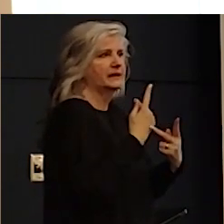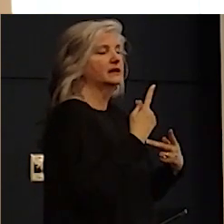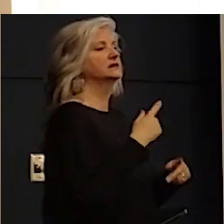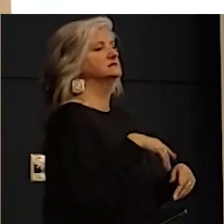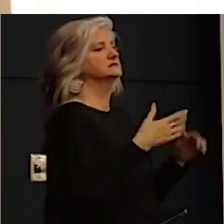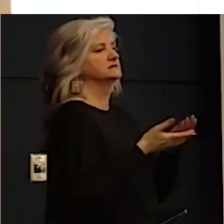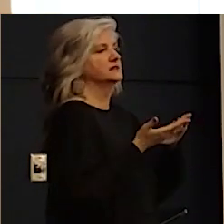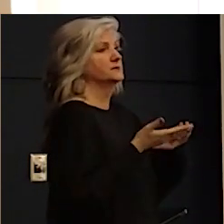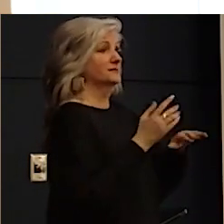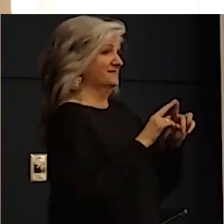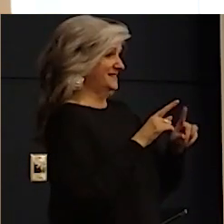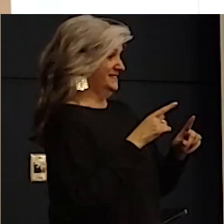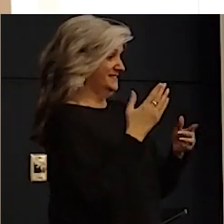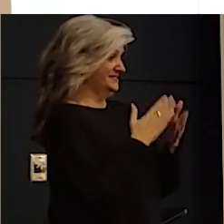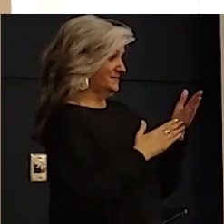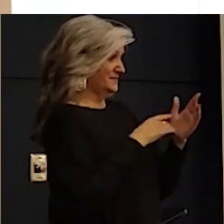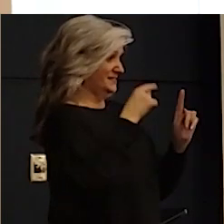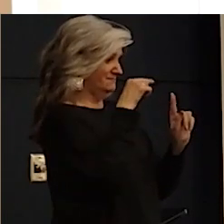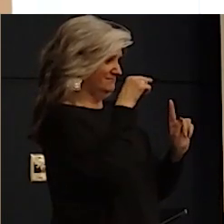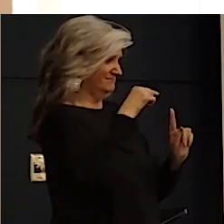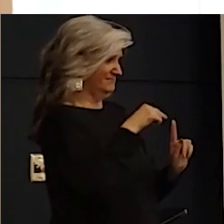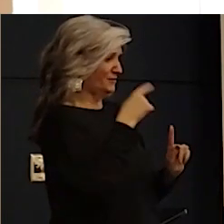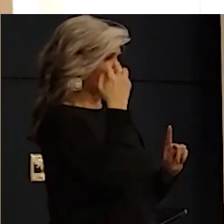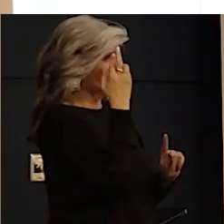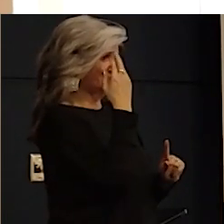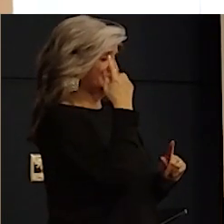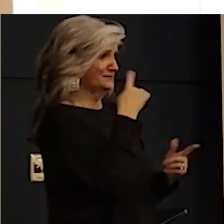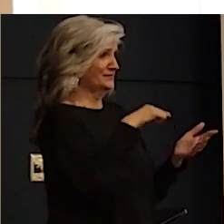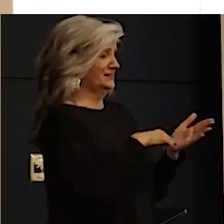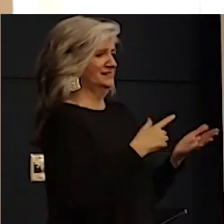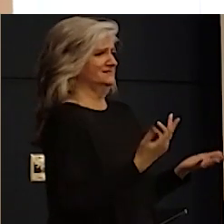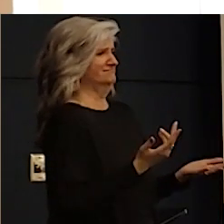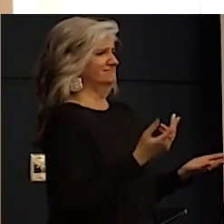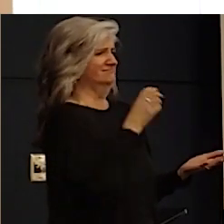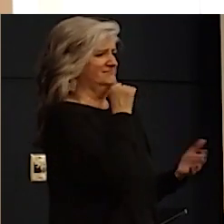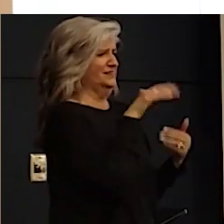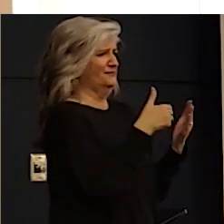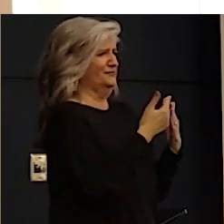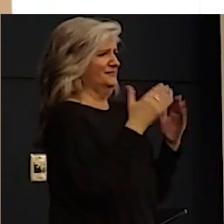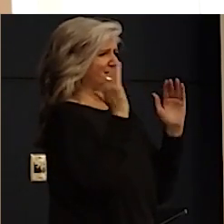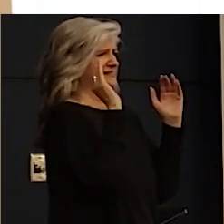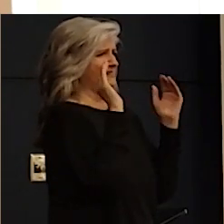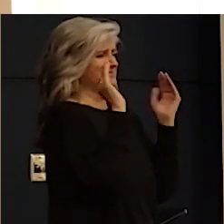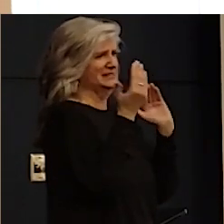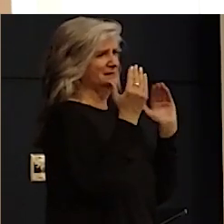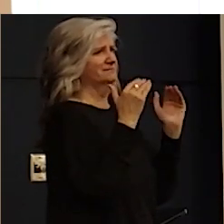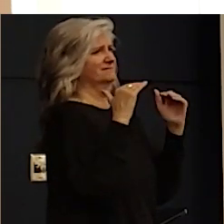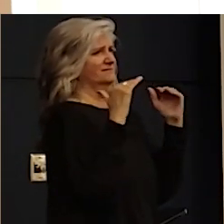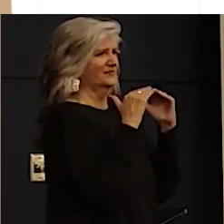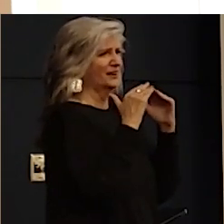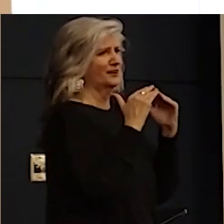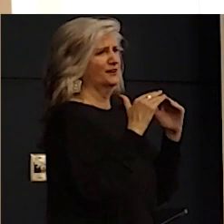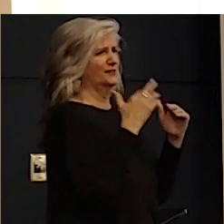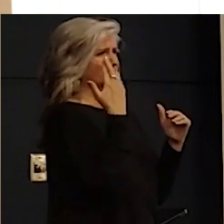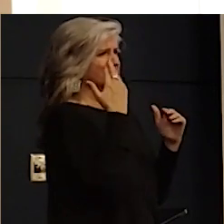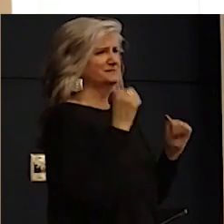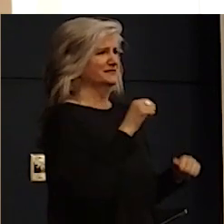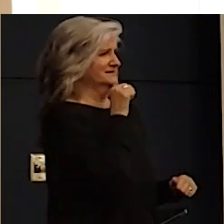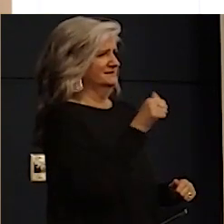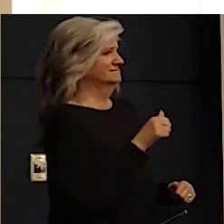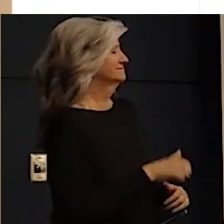at what are some of the factors driving this rate increase, not all of them seem fair or seem reasonable. One of